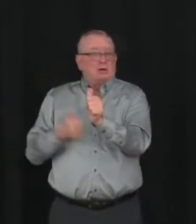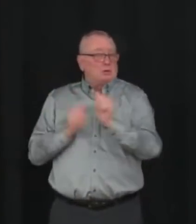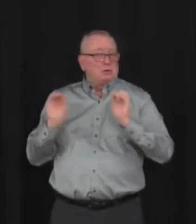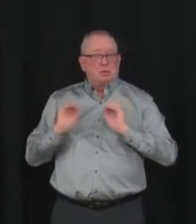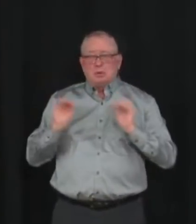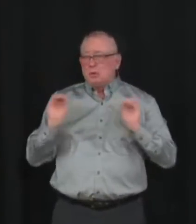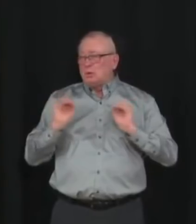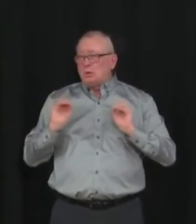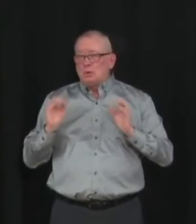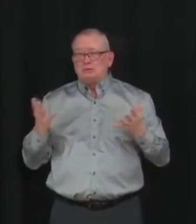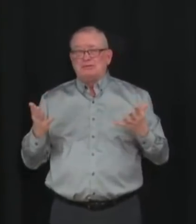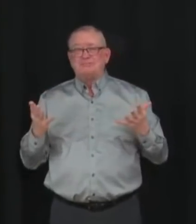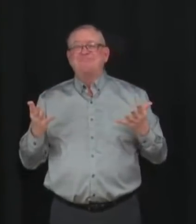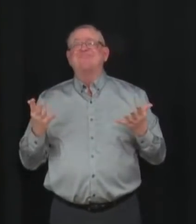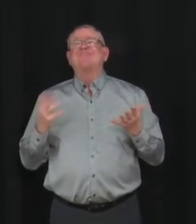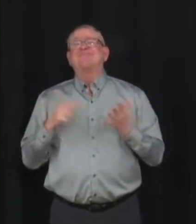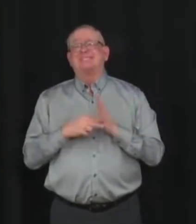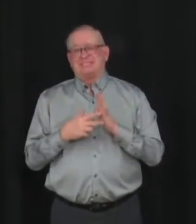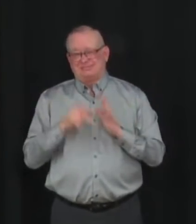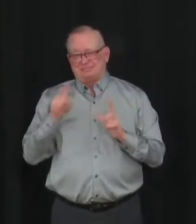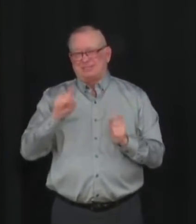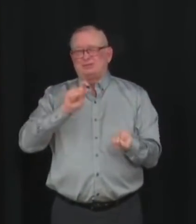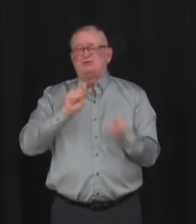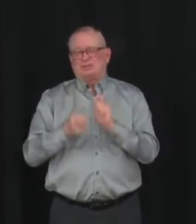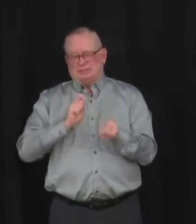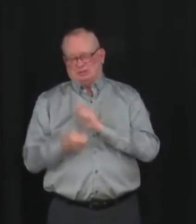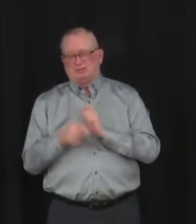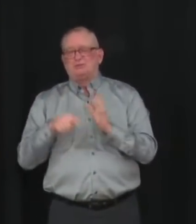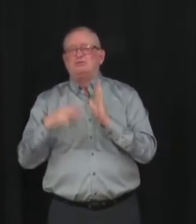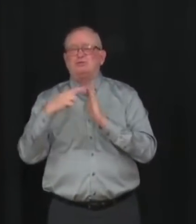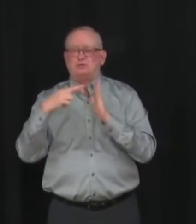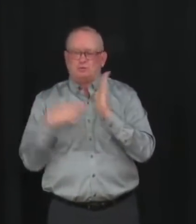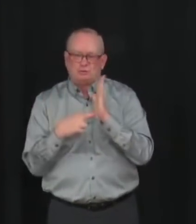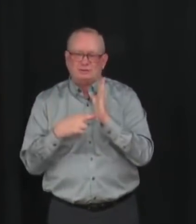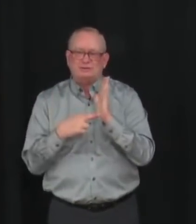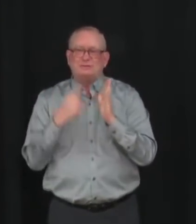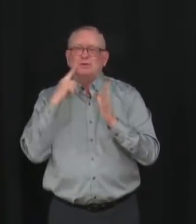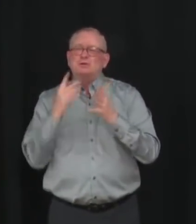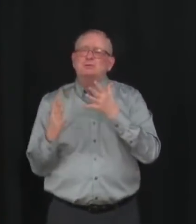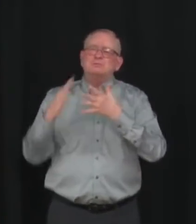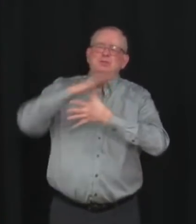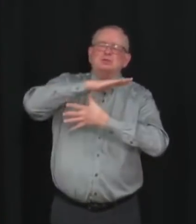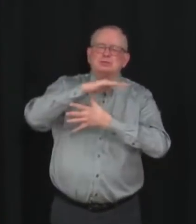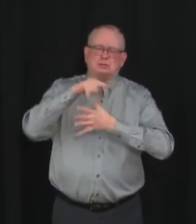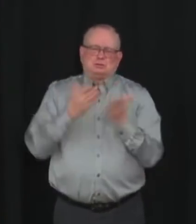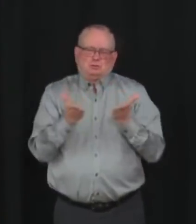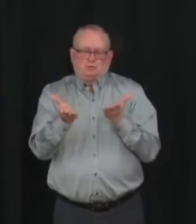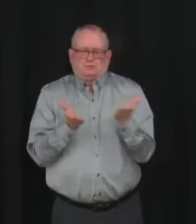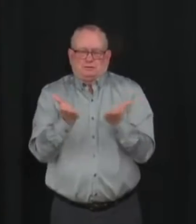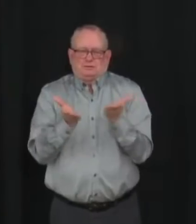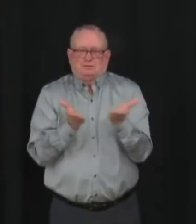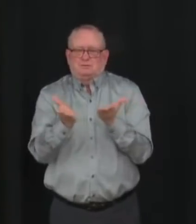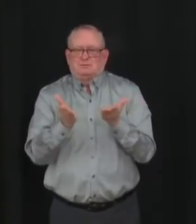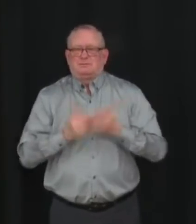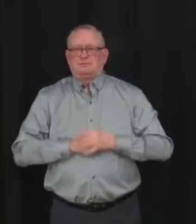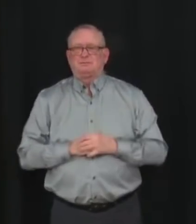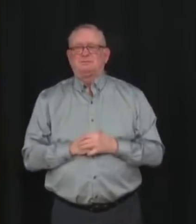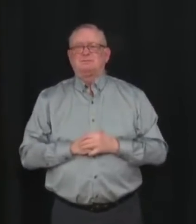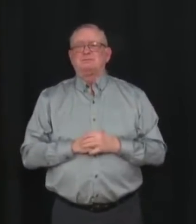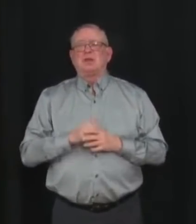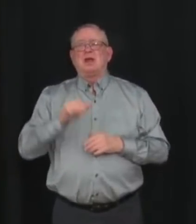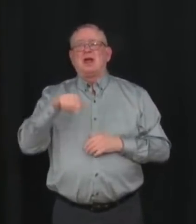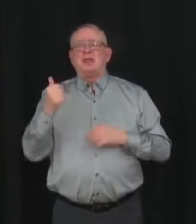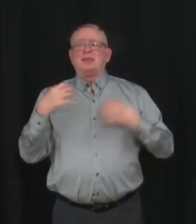isolation period has ended. In these exceptional circumstances, additional public health measures will